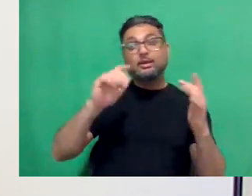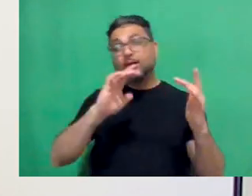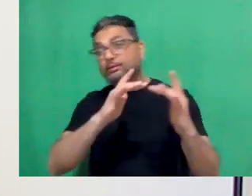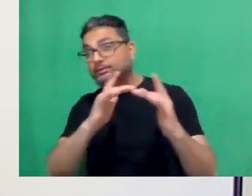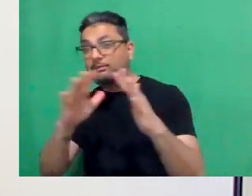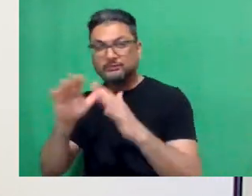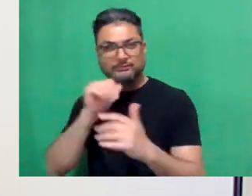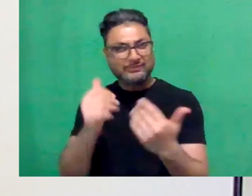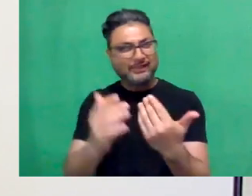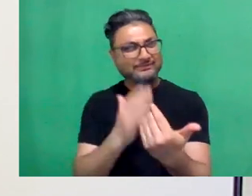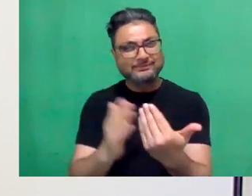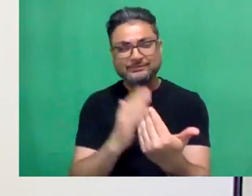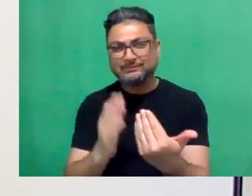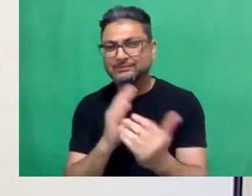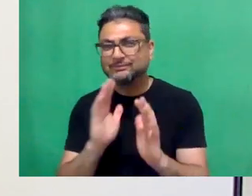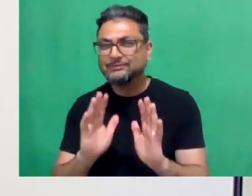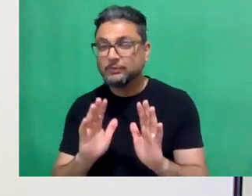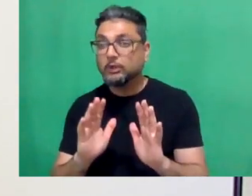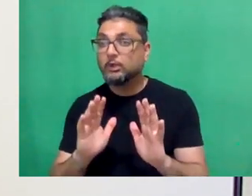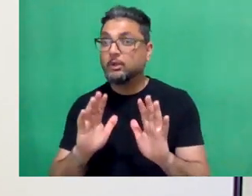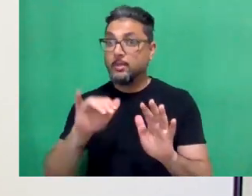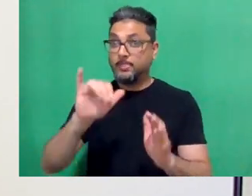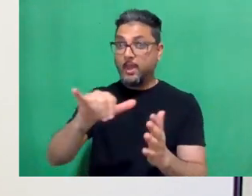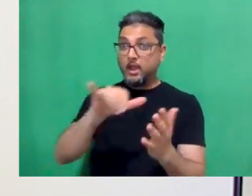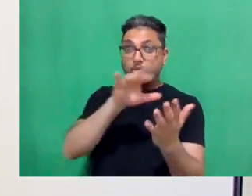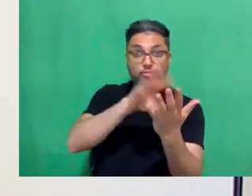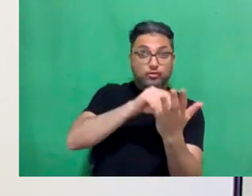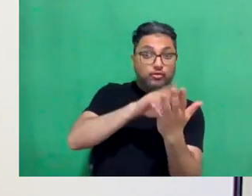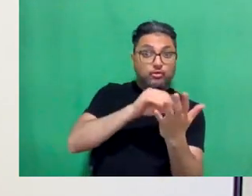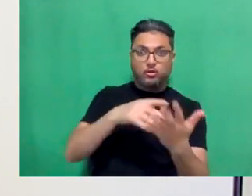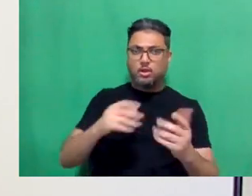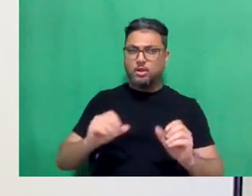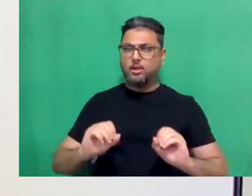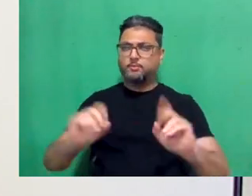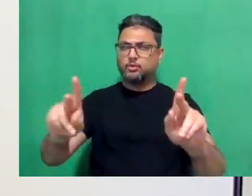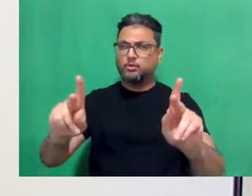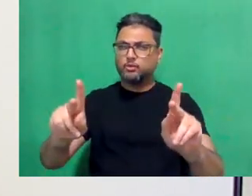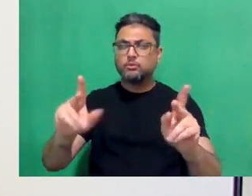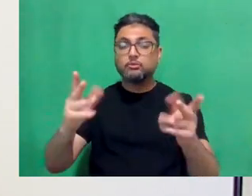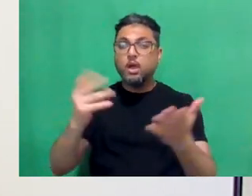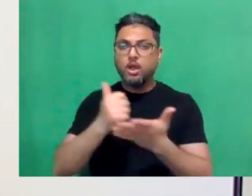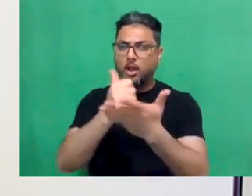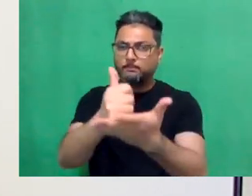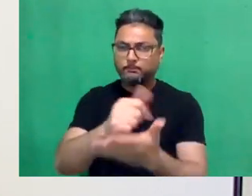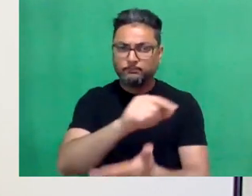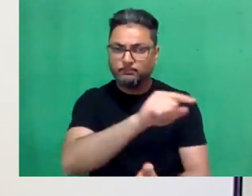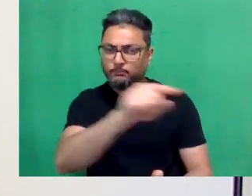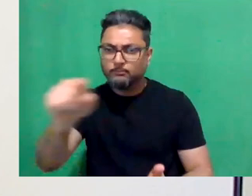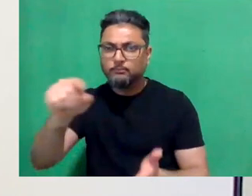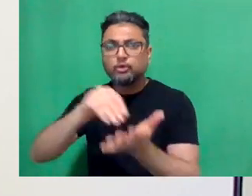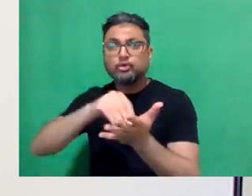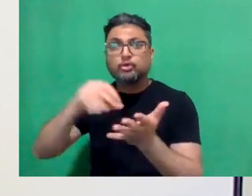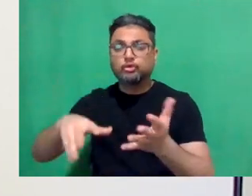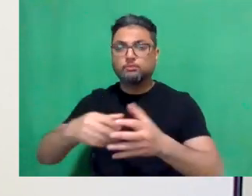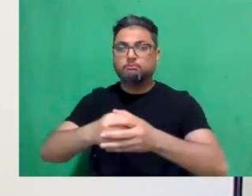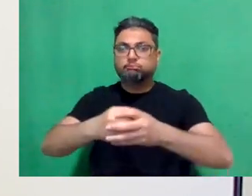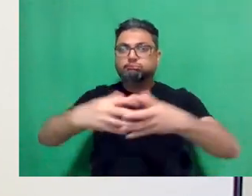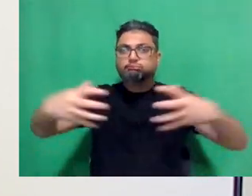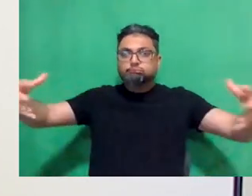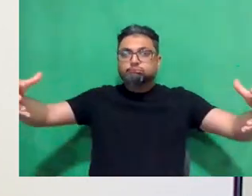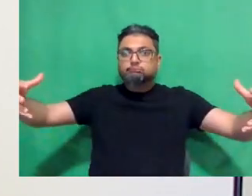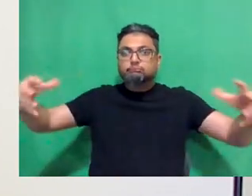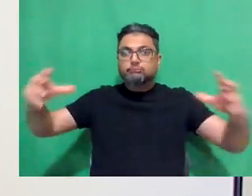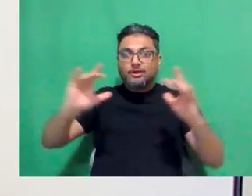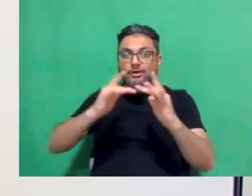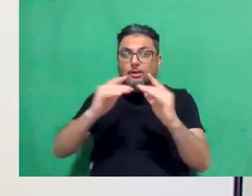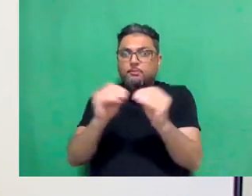opportunity has given our students new ways to expand networks, has provided opportunities that weren't available before,